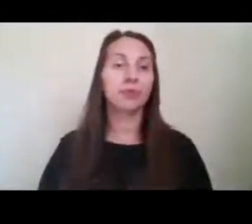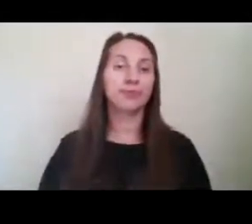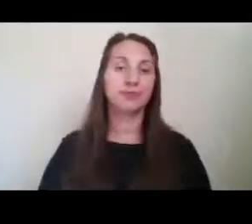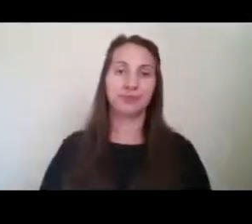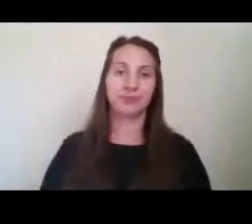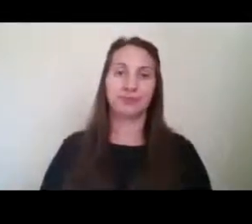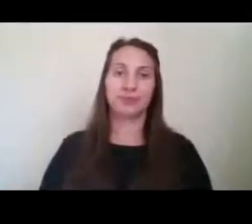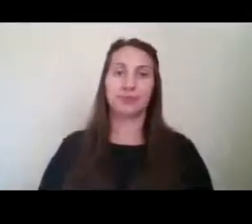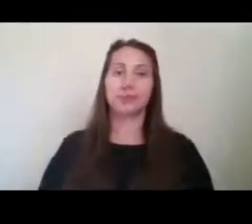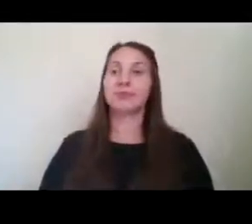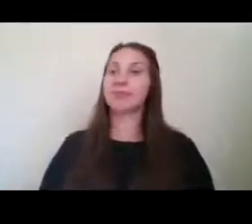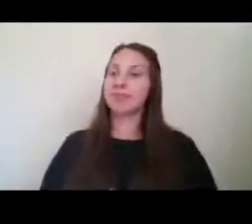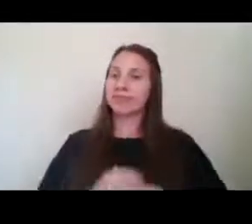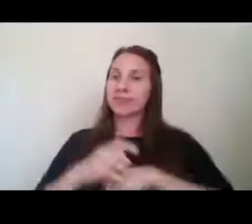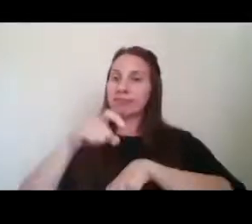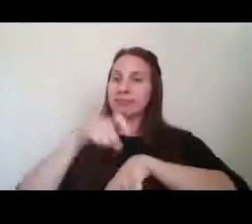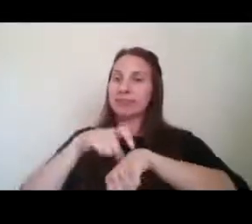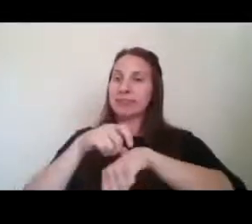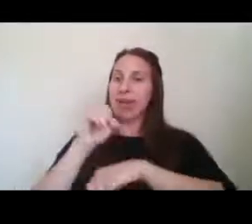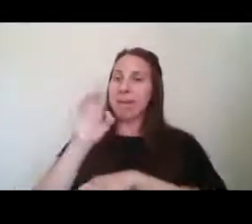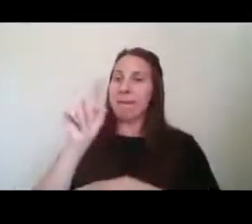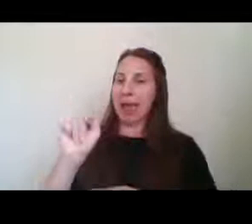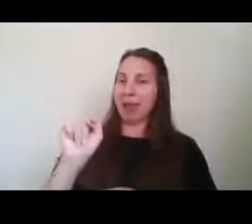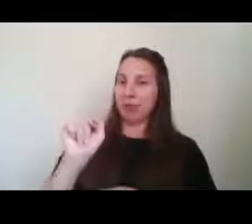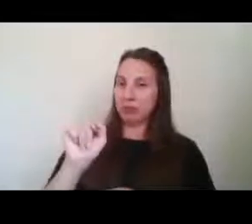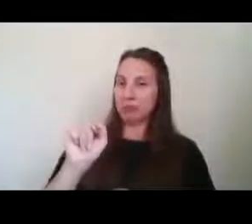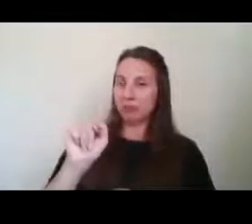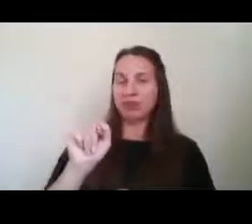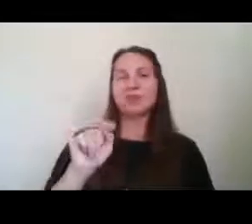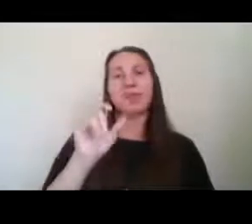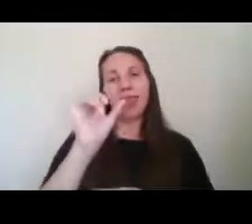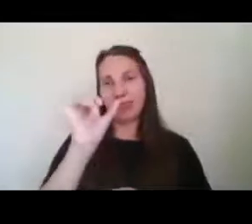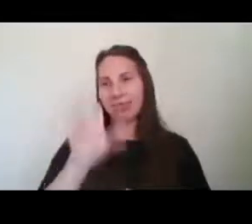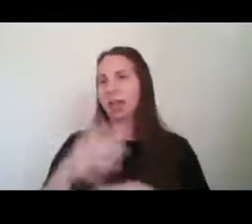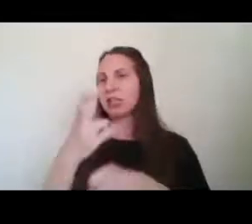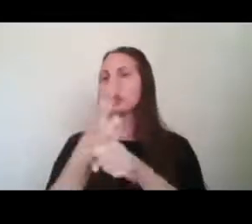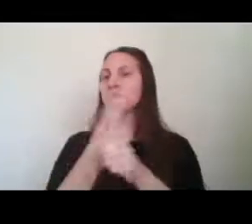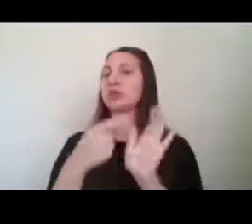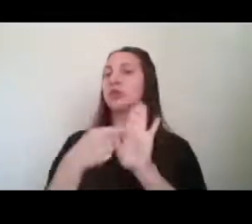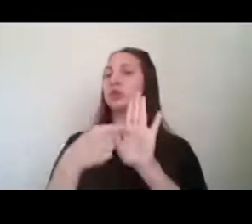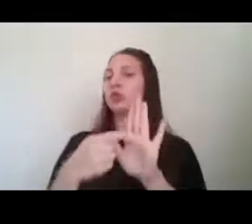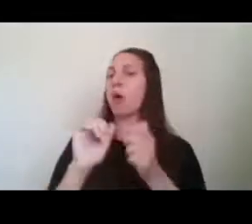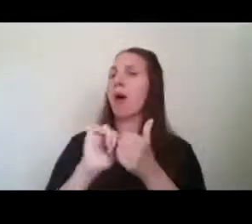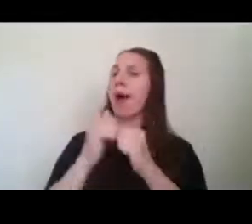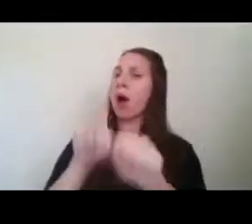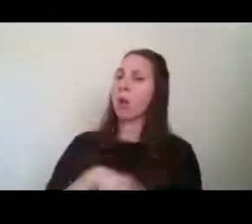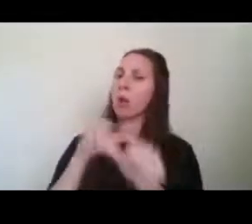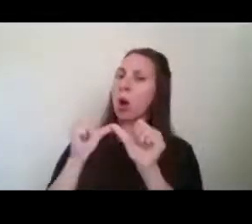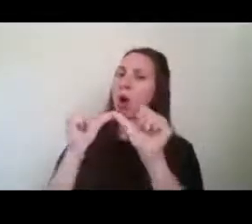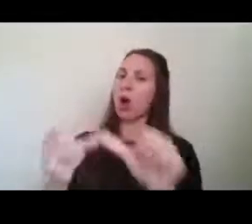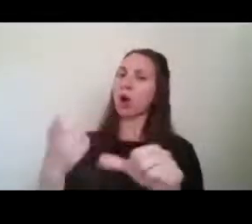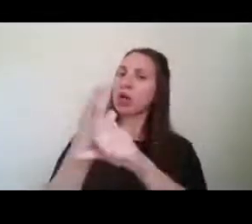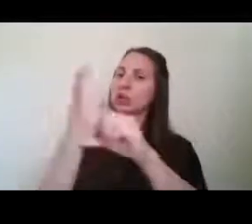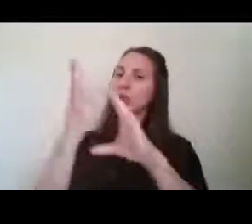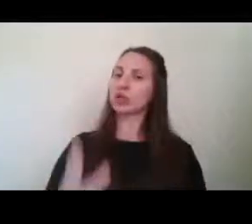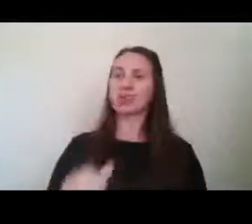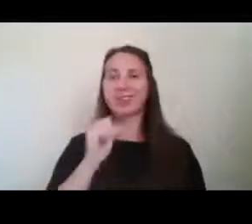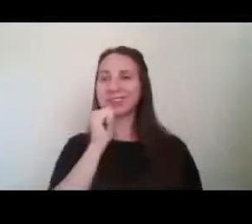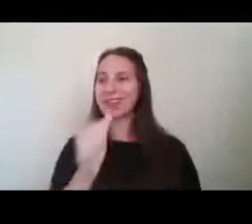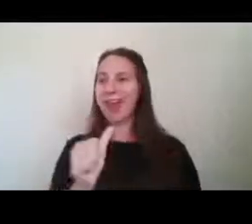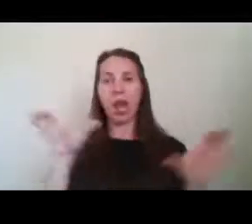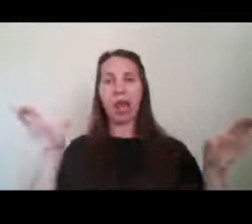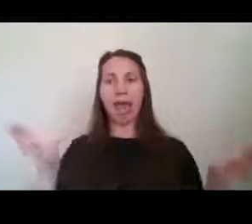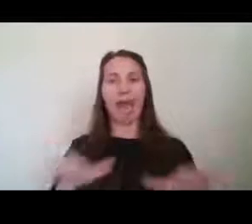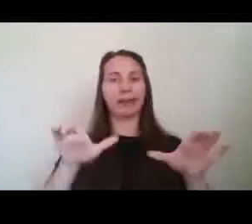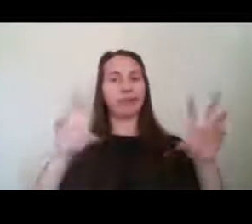A timeout on a website is employed to track how long a user has been inactive on a document or a website. If some